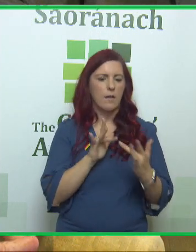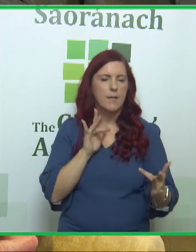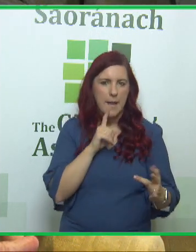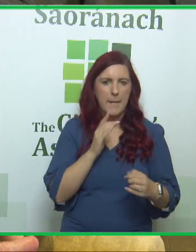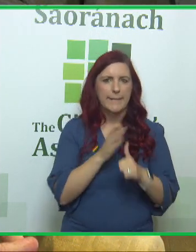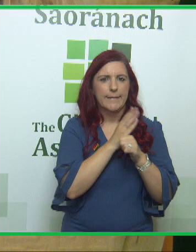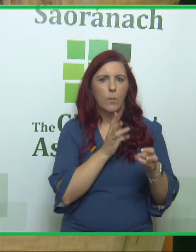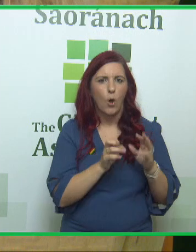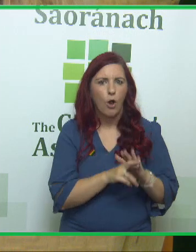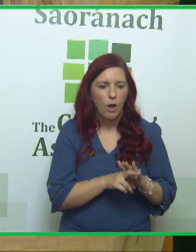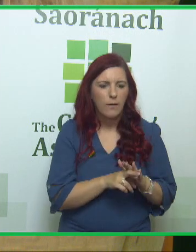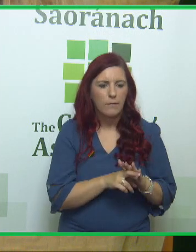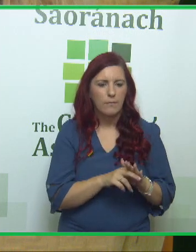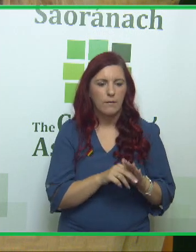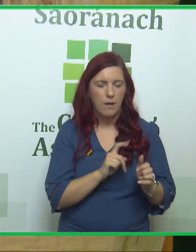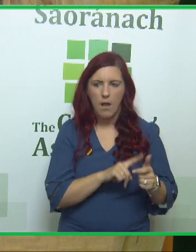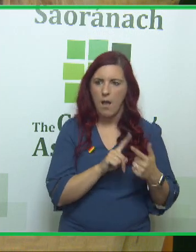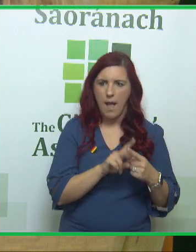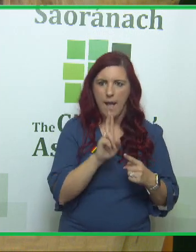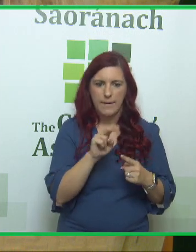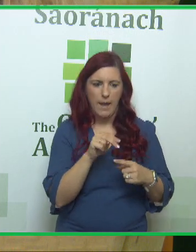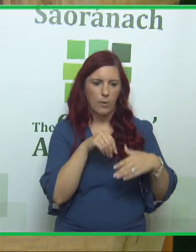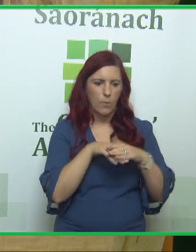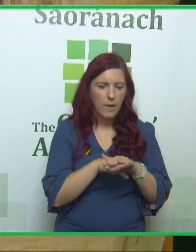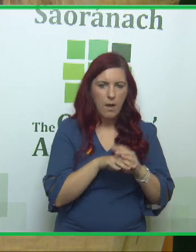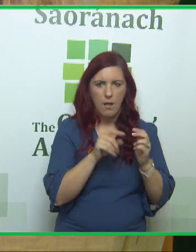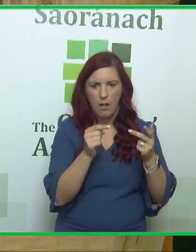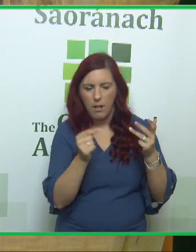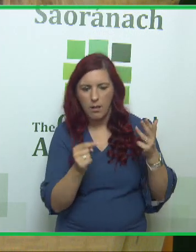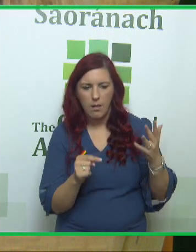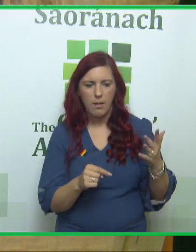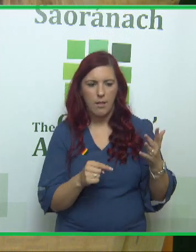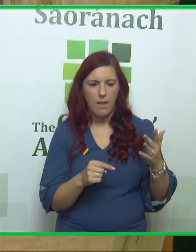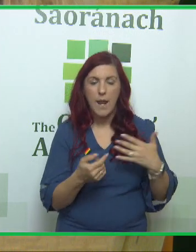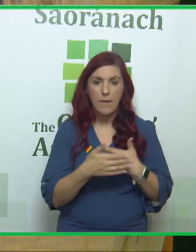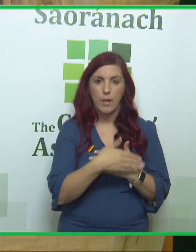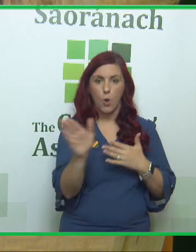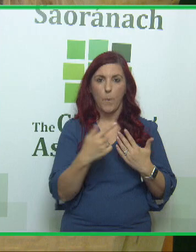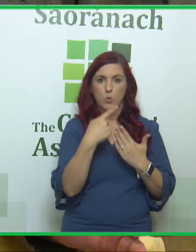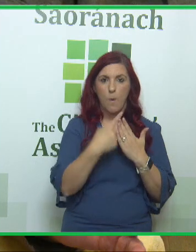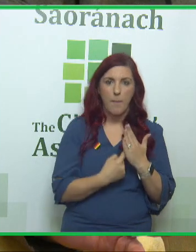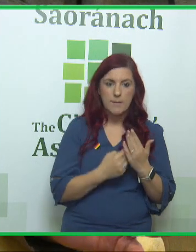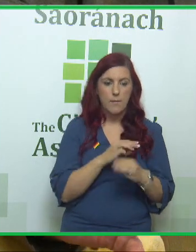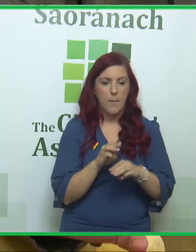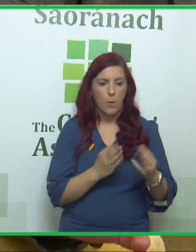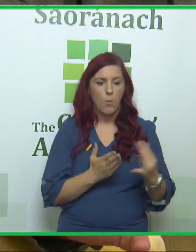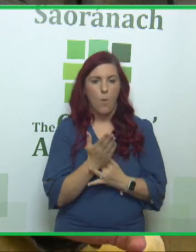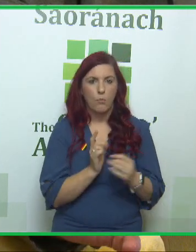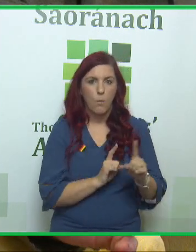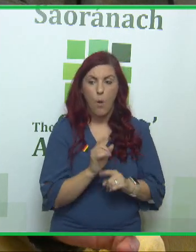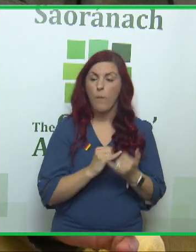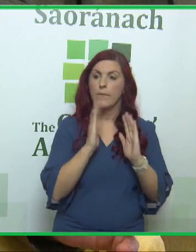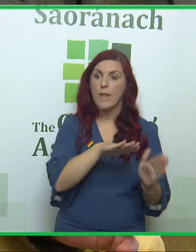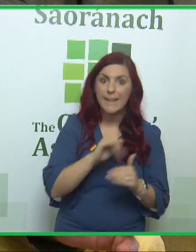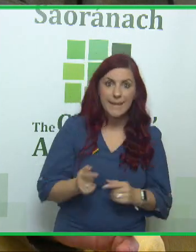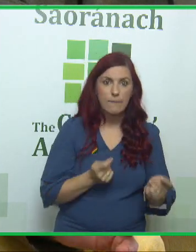on with, this is going on. Or go in and have a cup of tea. And an open door policy for people who have left, and they can come